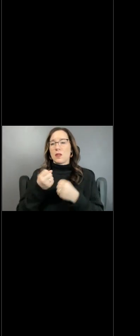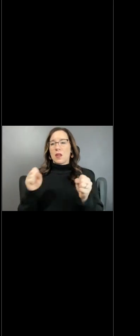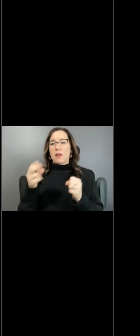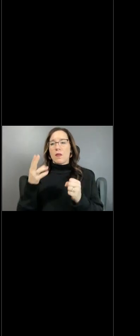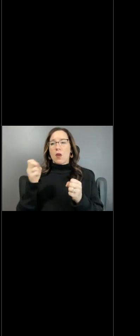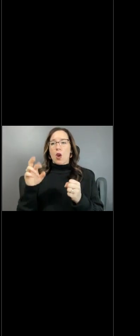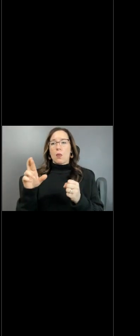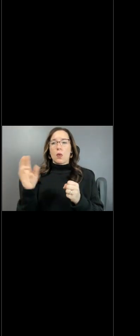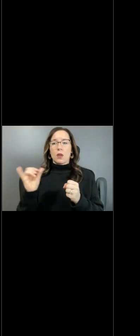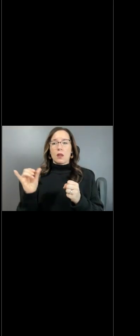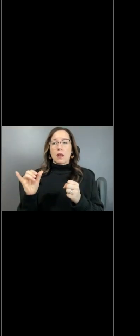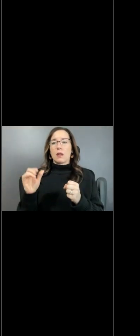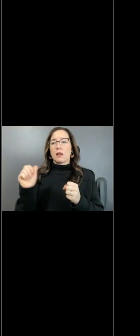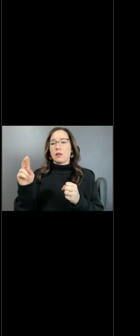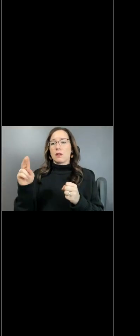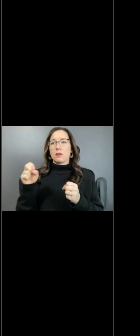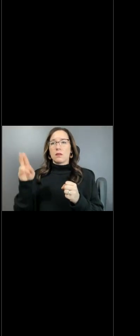as ANSI